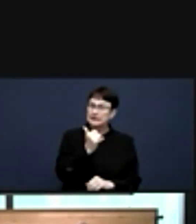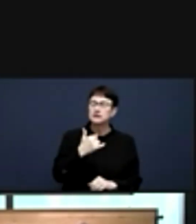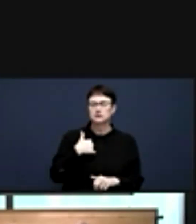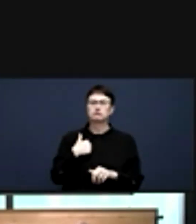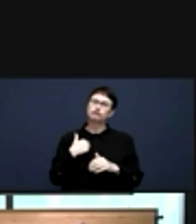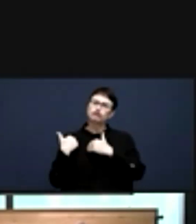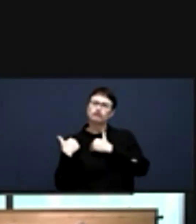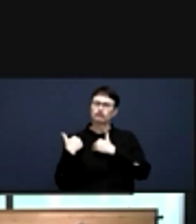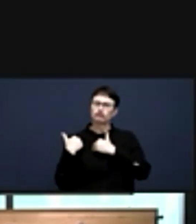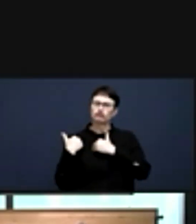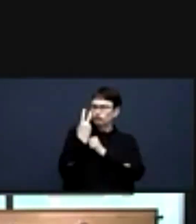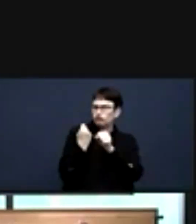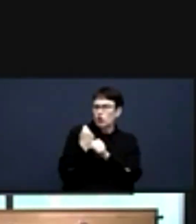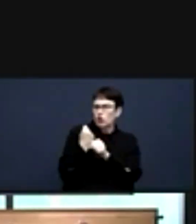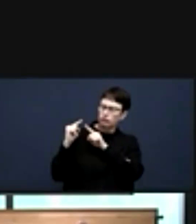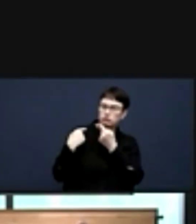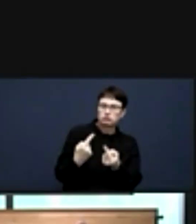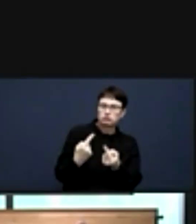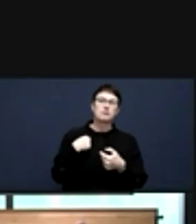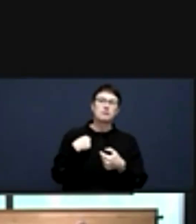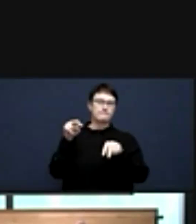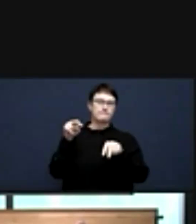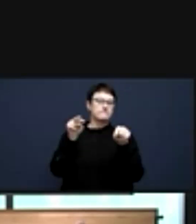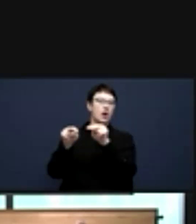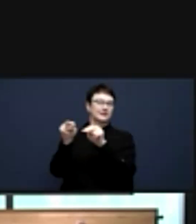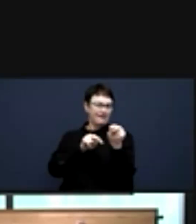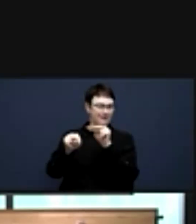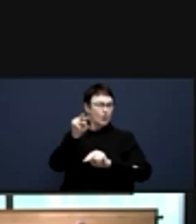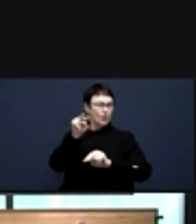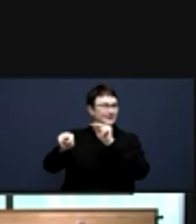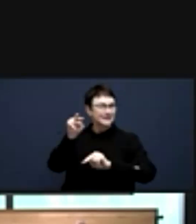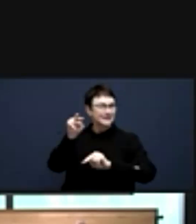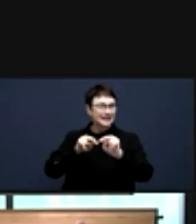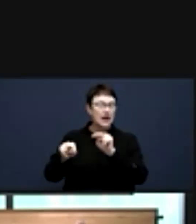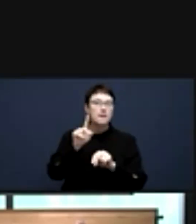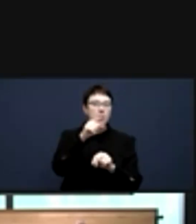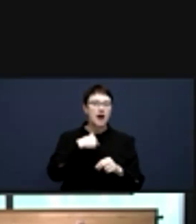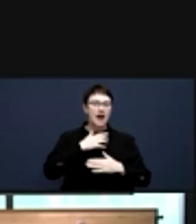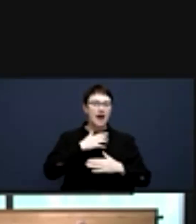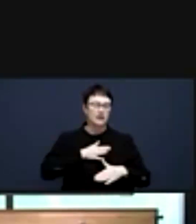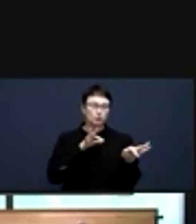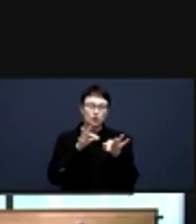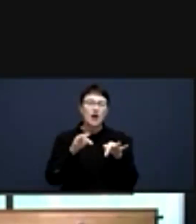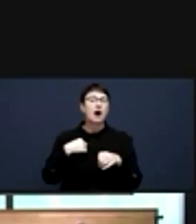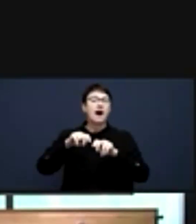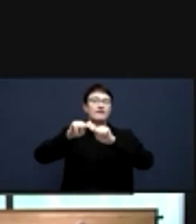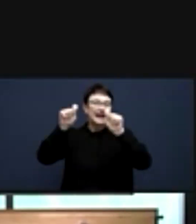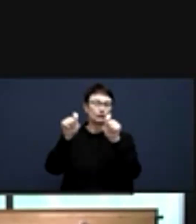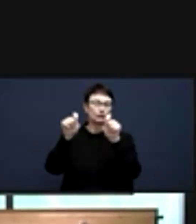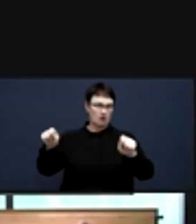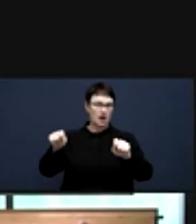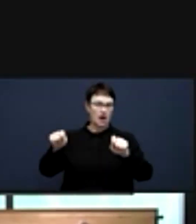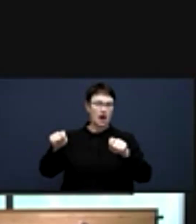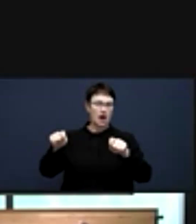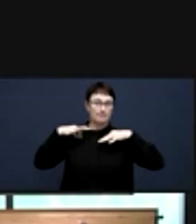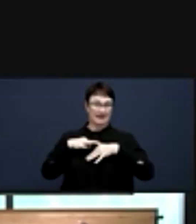And that's, and I'll describe first our organization. BOSA is a federal ministry with a centralized communication, but